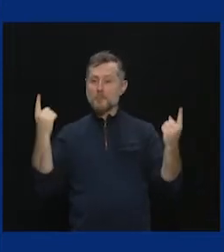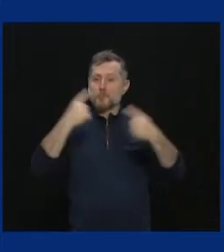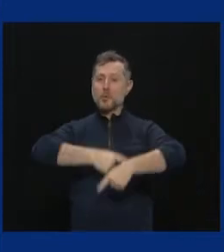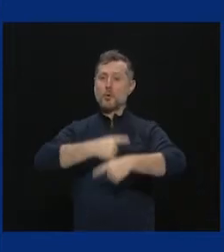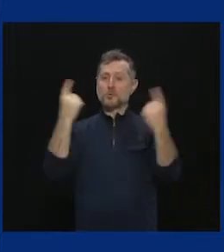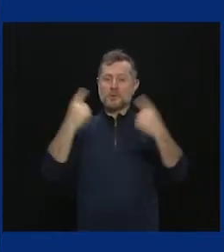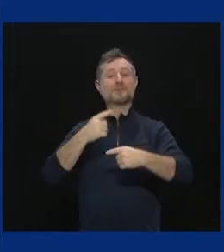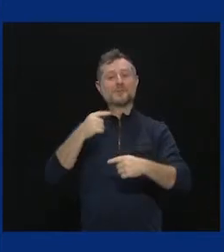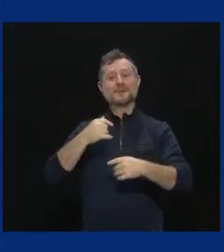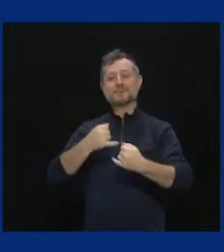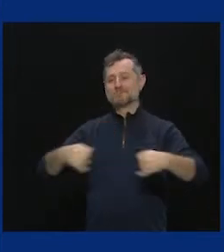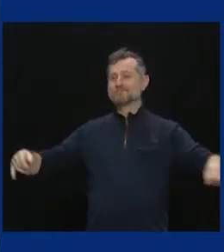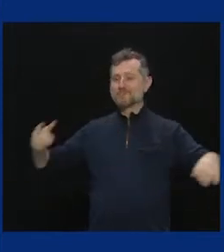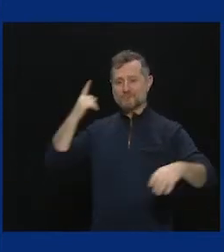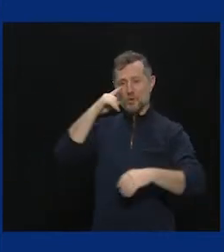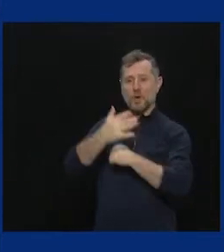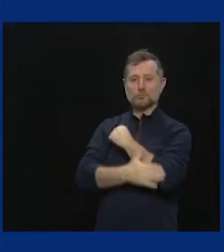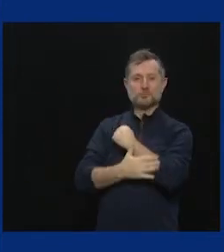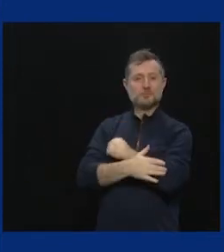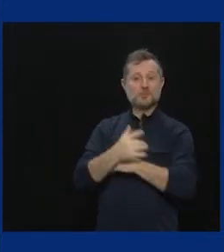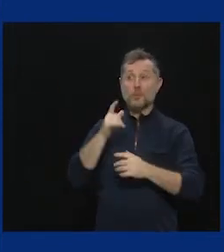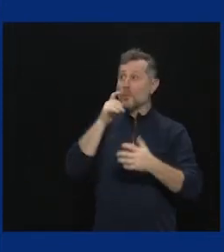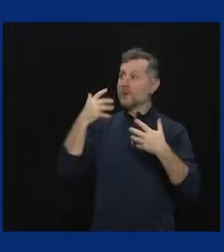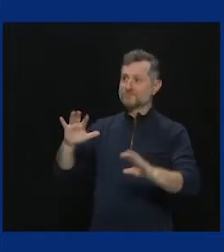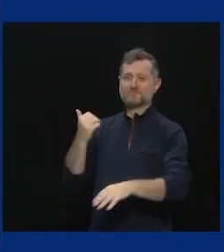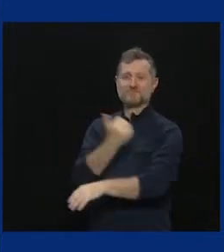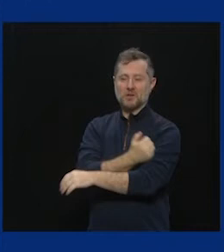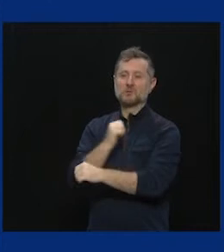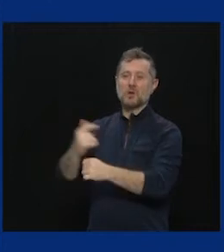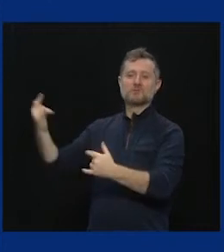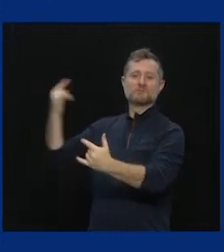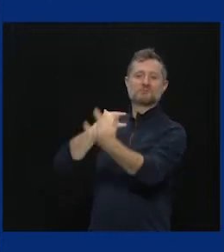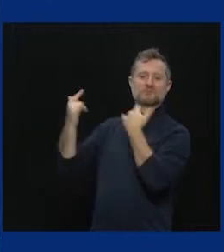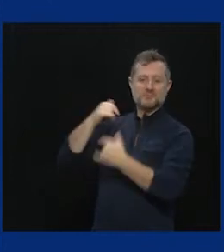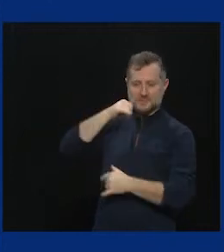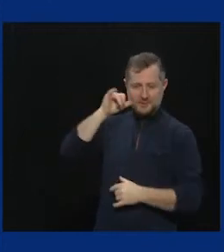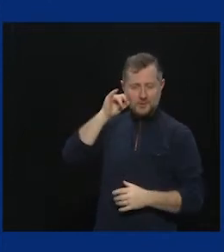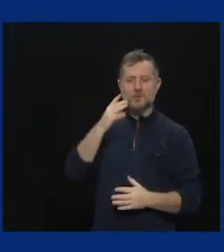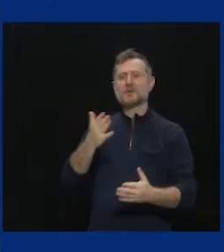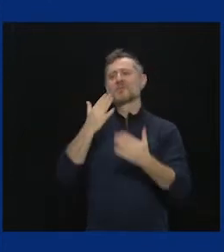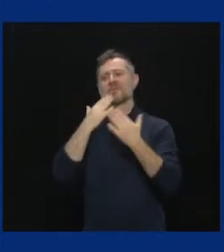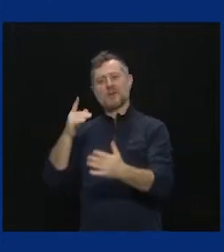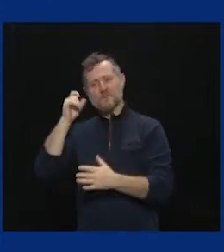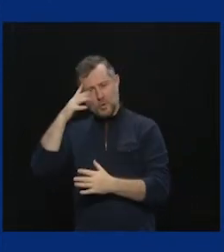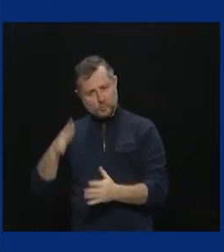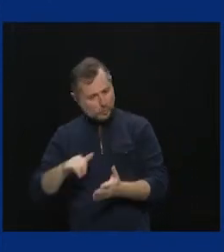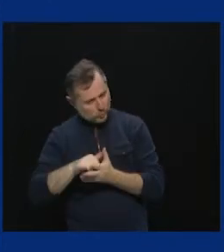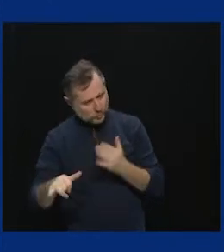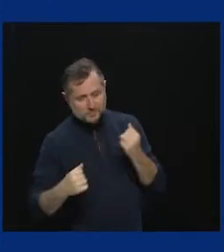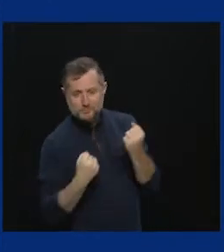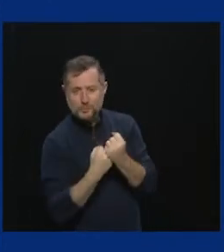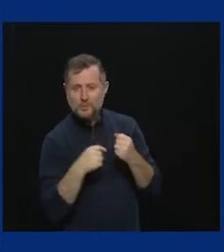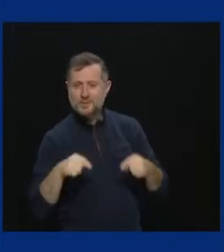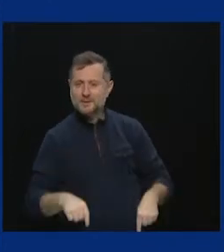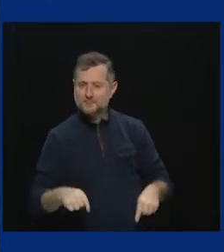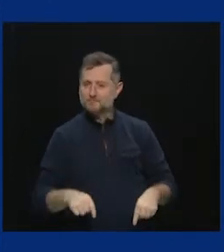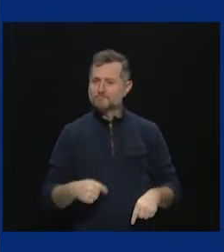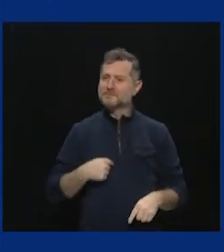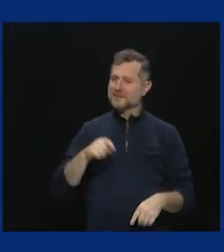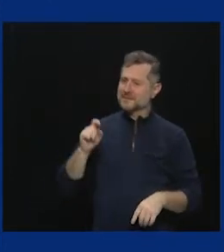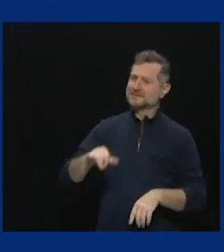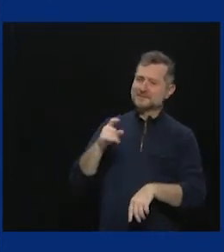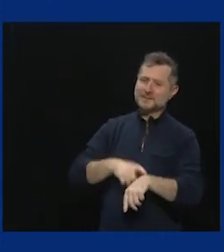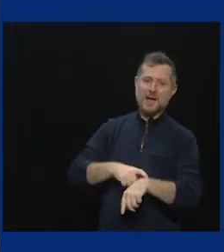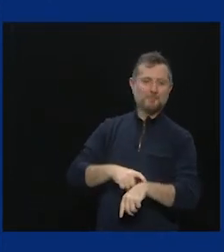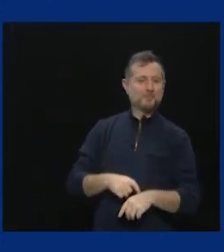Hochul and the state of New York, for supporting our workers in these times of need, and for leading the way for a more equitable recovery and a more